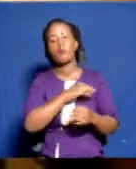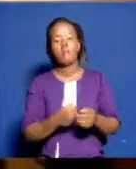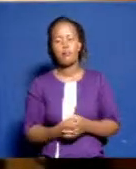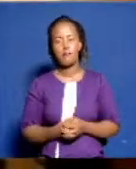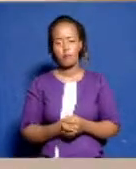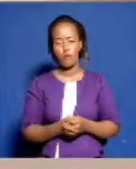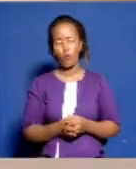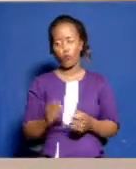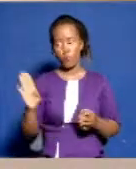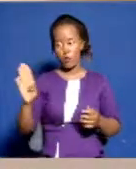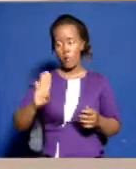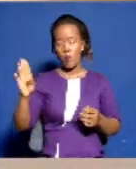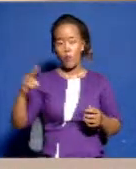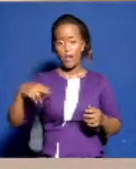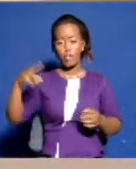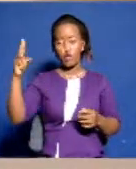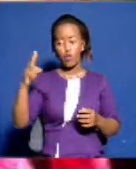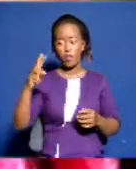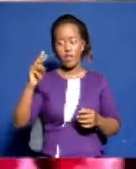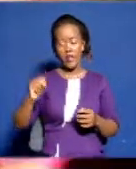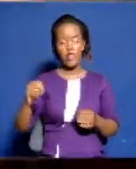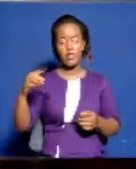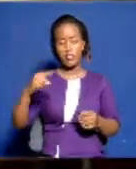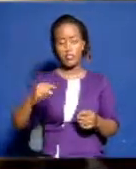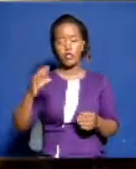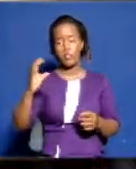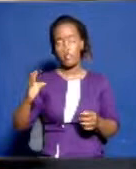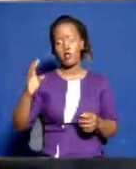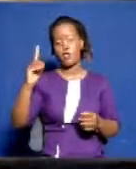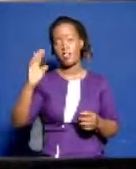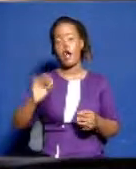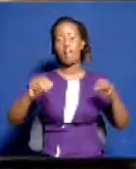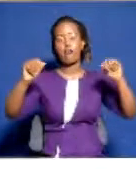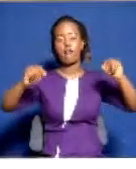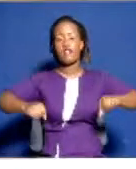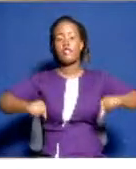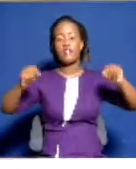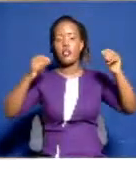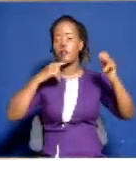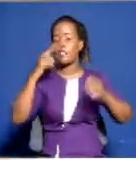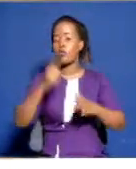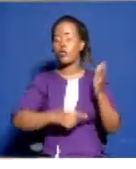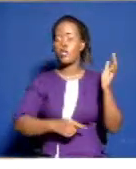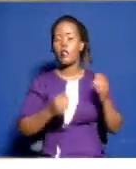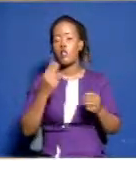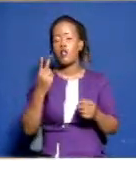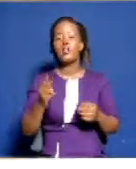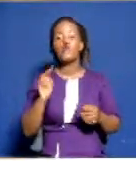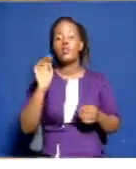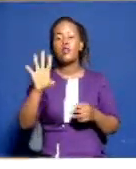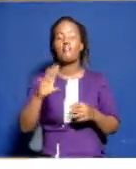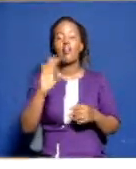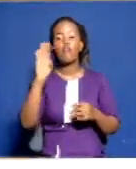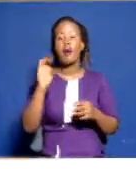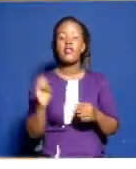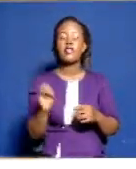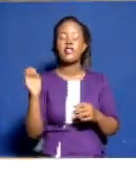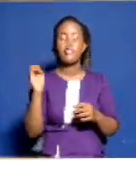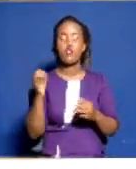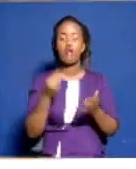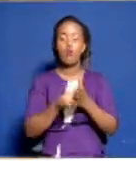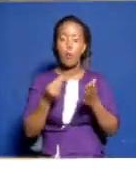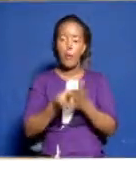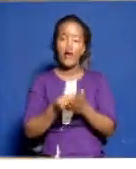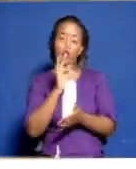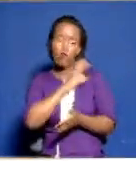According to Baringo North NG CDF Chair Stanley Amdani, 25% of the funds will benefit those in